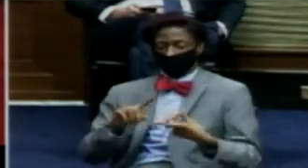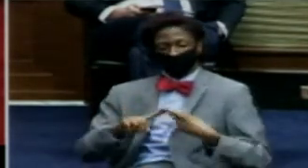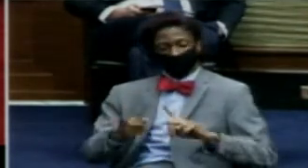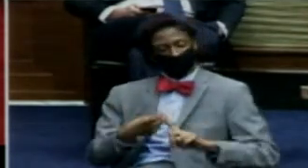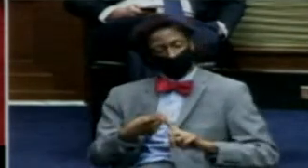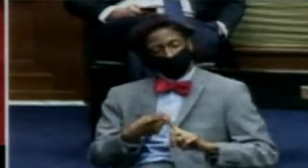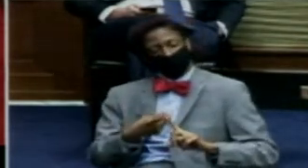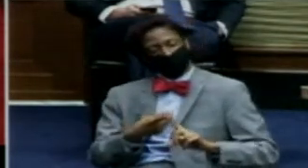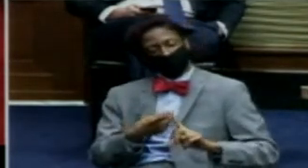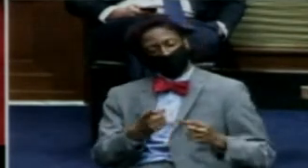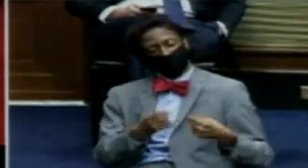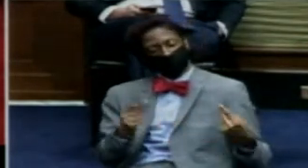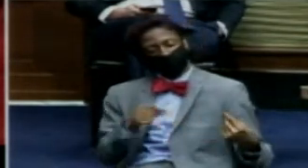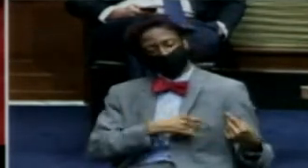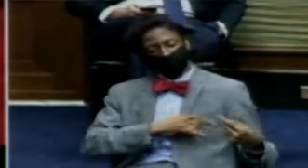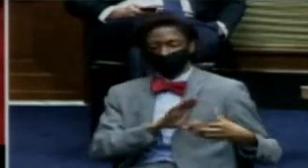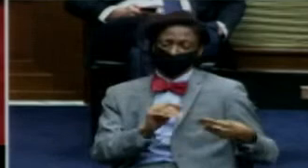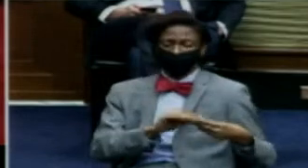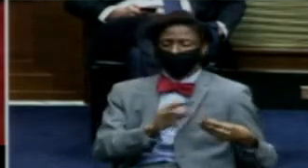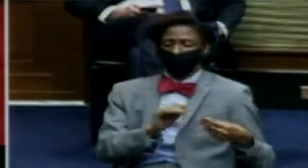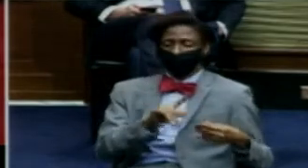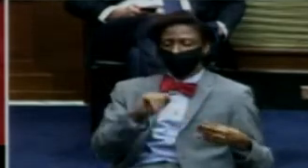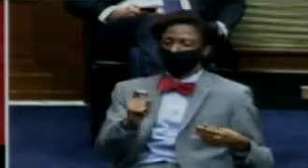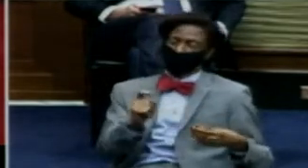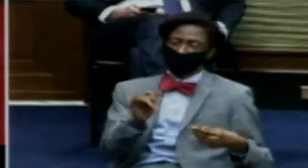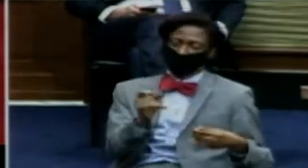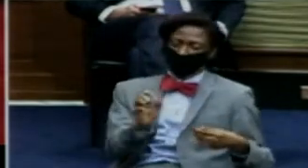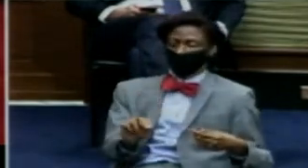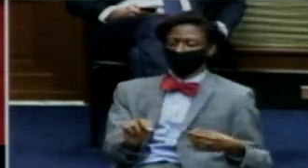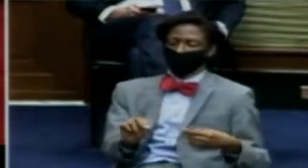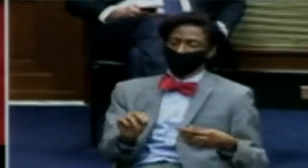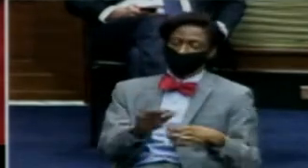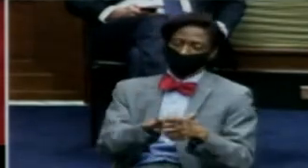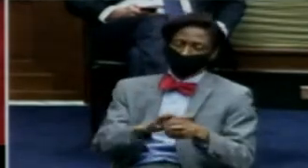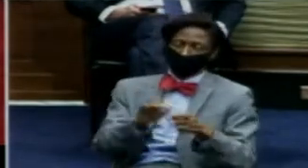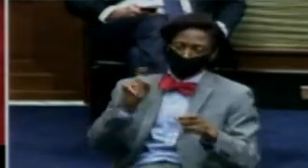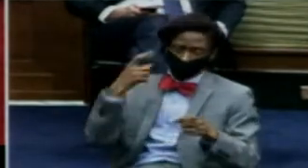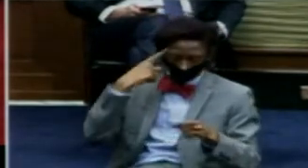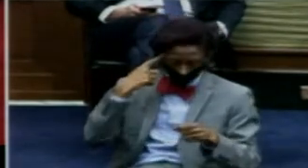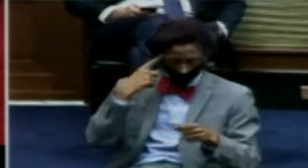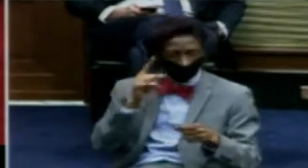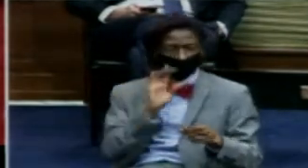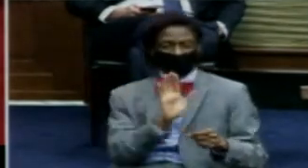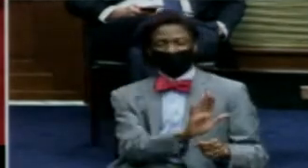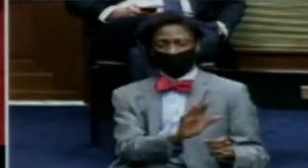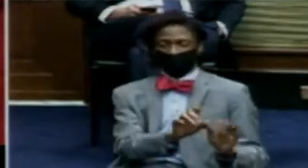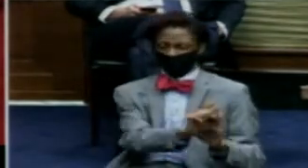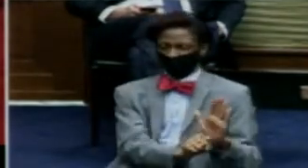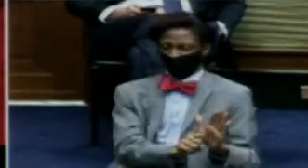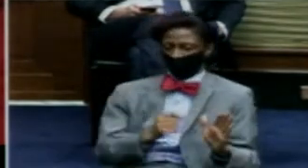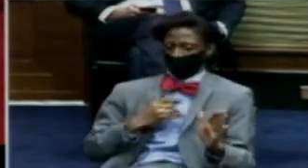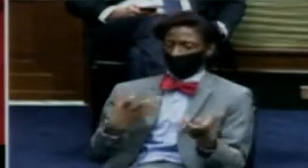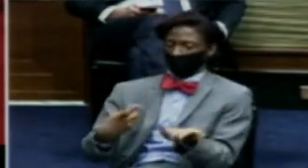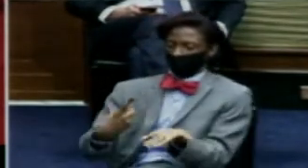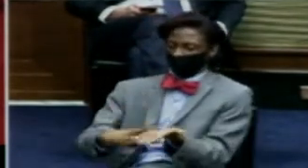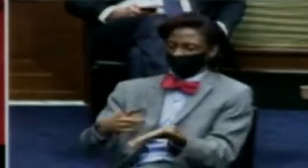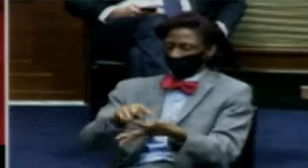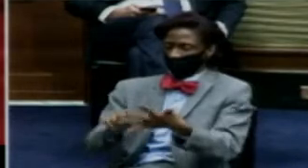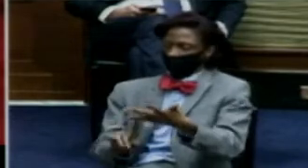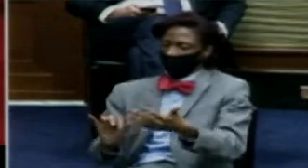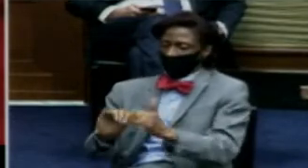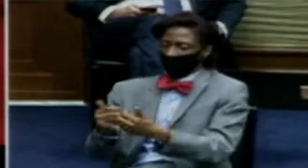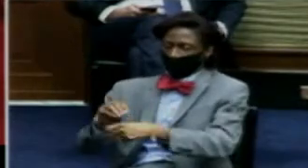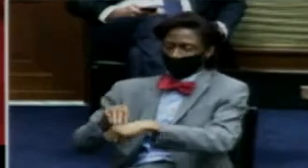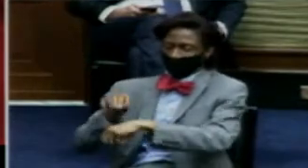about taxation, local control, and federal overreach whenever it happens in their states, I'd like to focus on these topics as they impact the